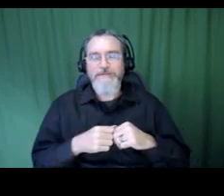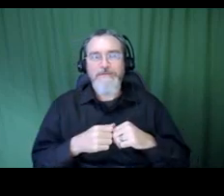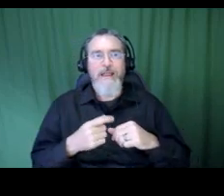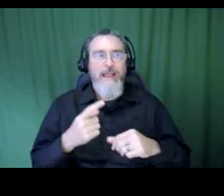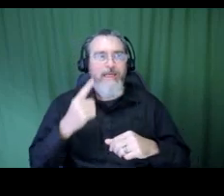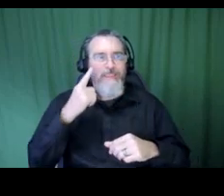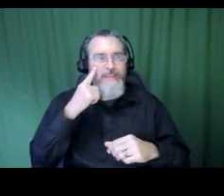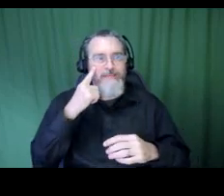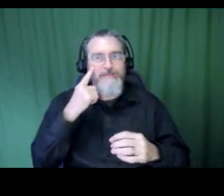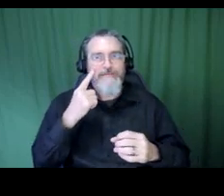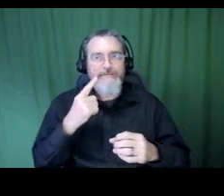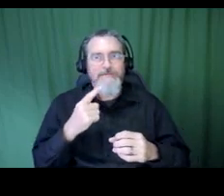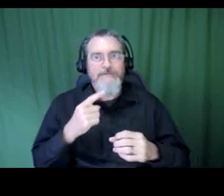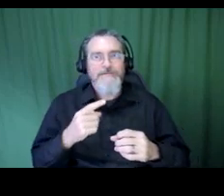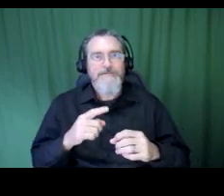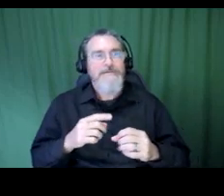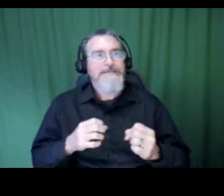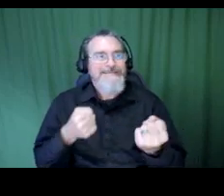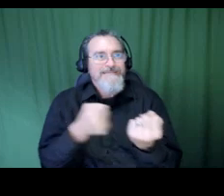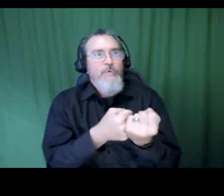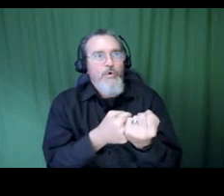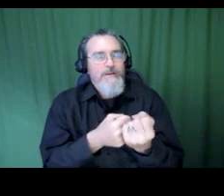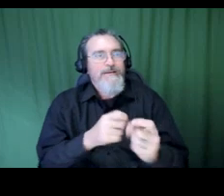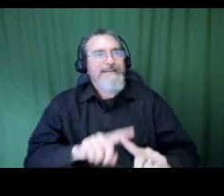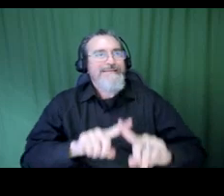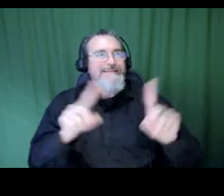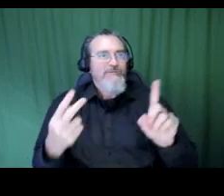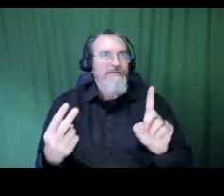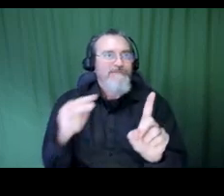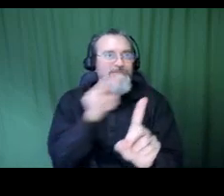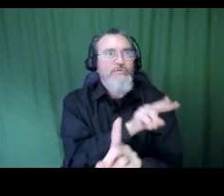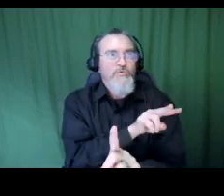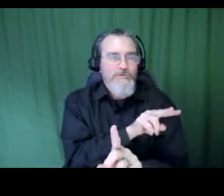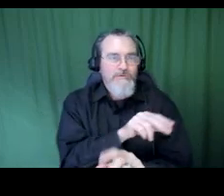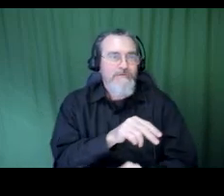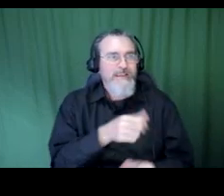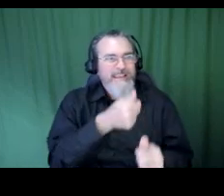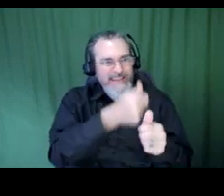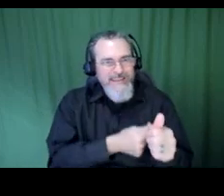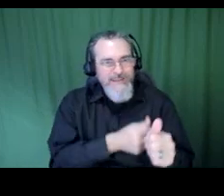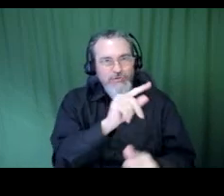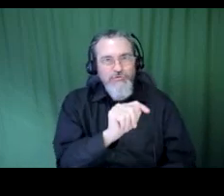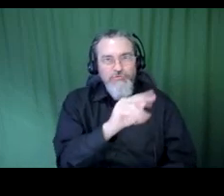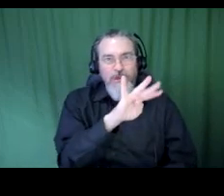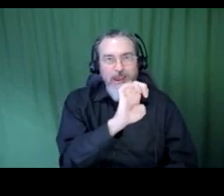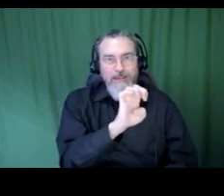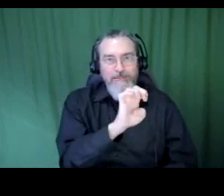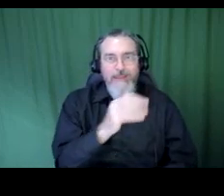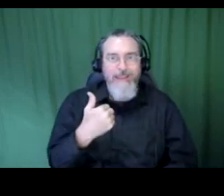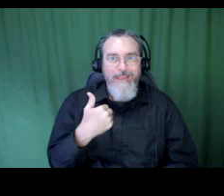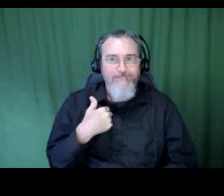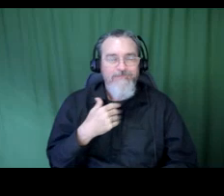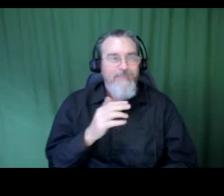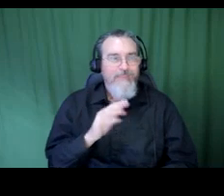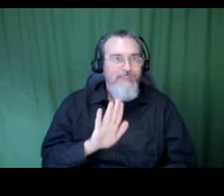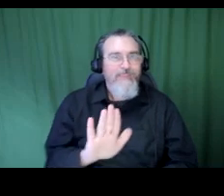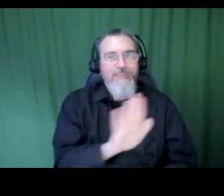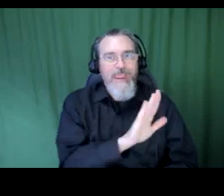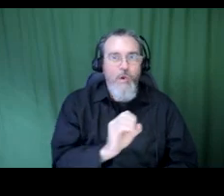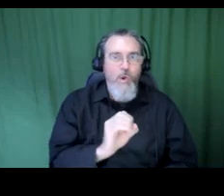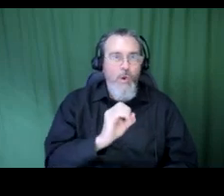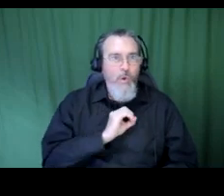a completely different point of view. Working with tribal communities, each tribe comes with their own vast amounts of